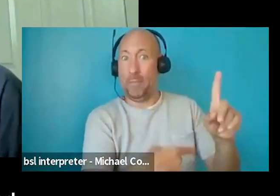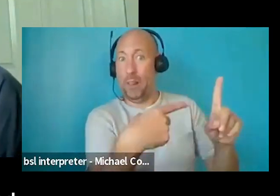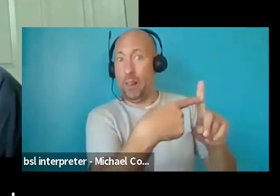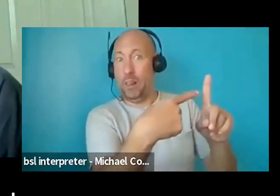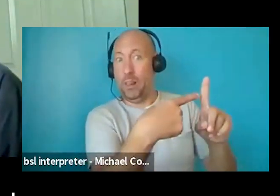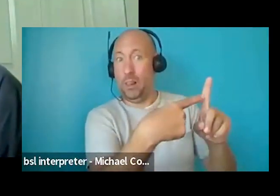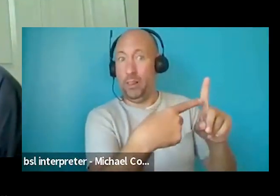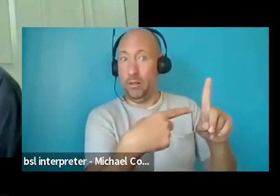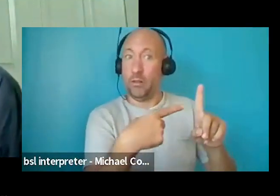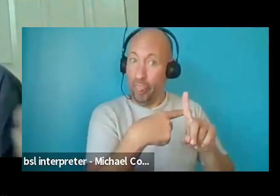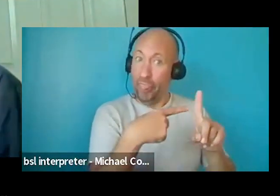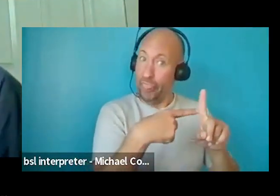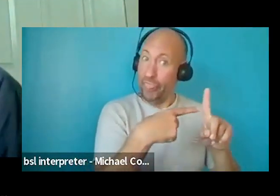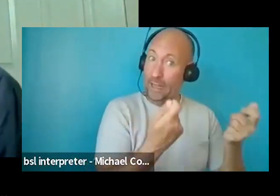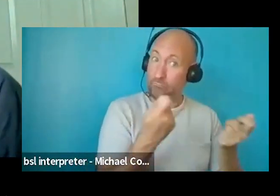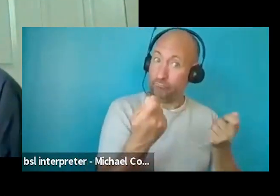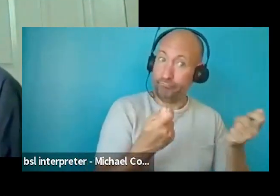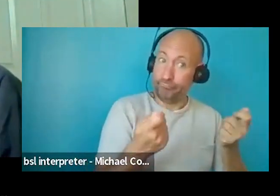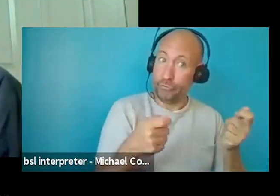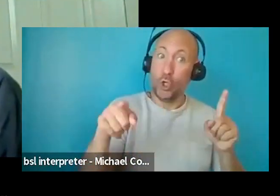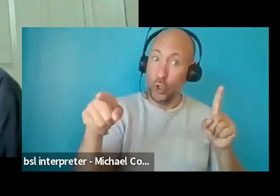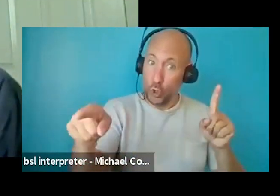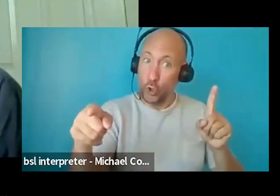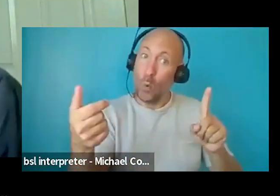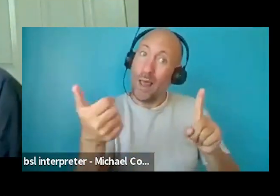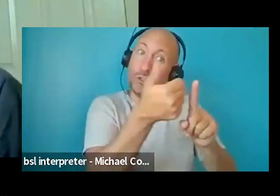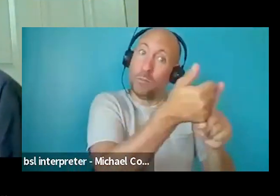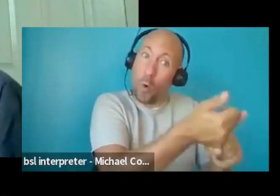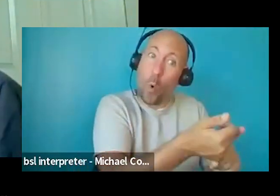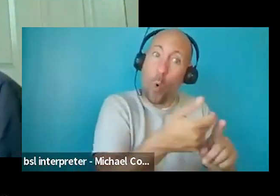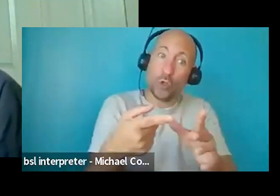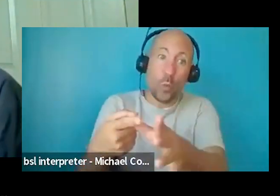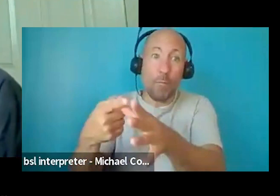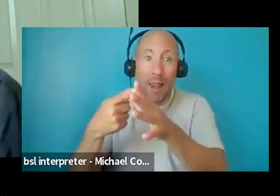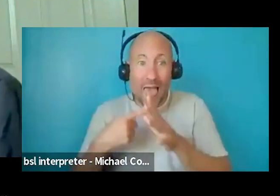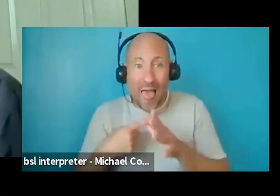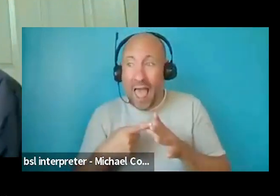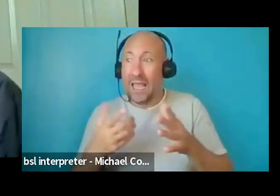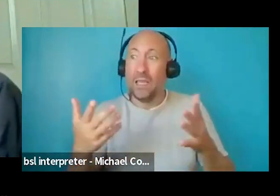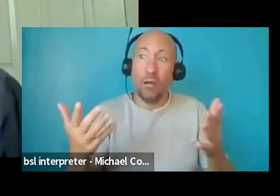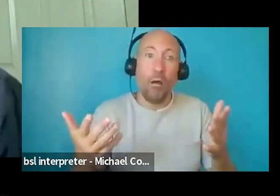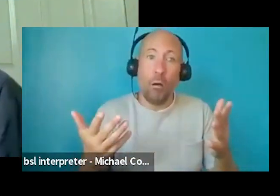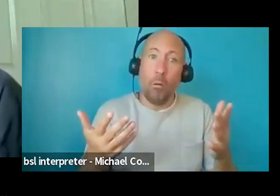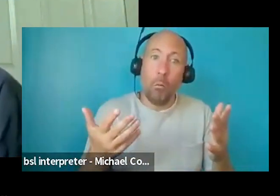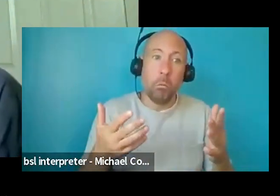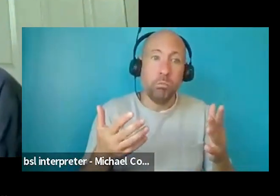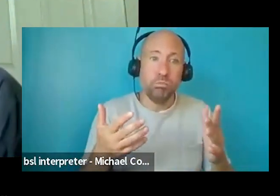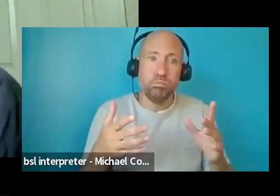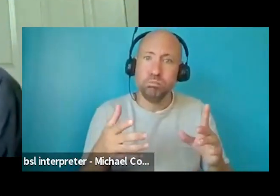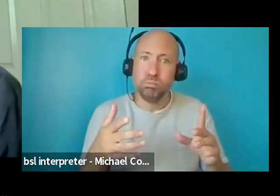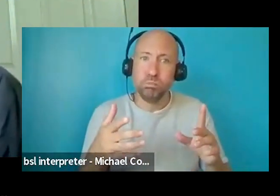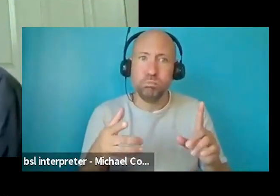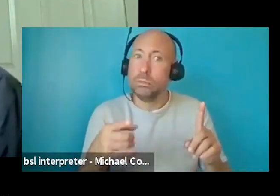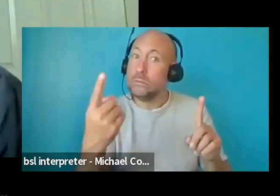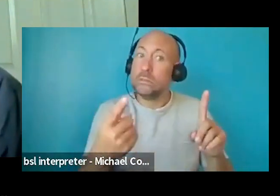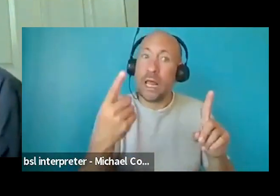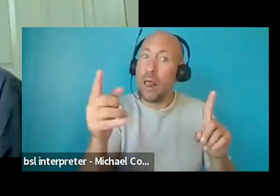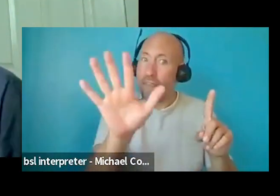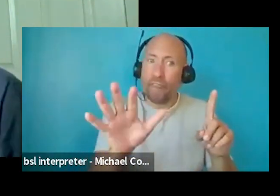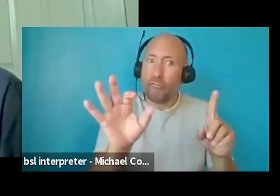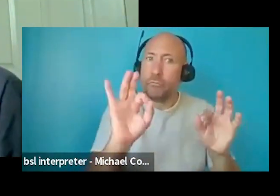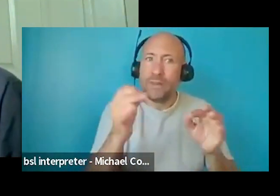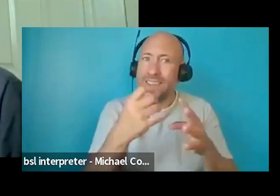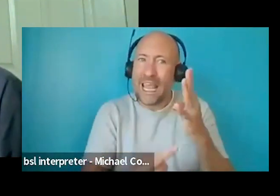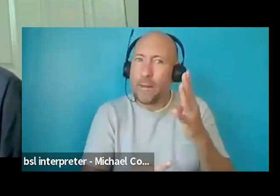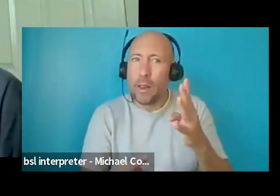that person, even if you're applying and your characteristic does not include disability, it's